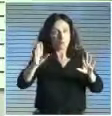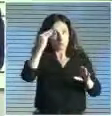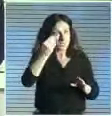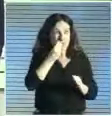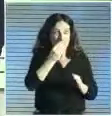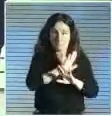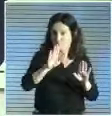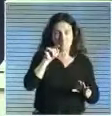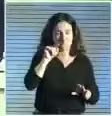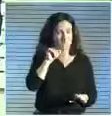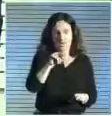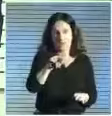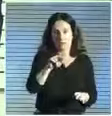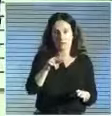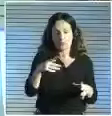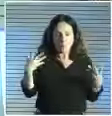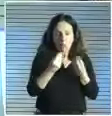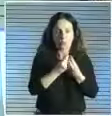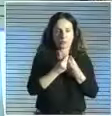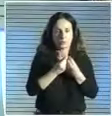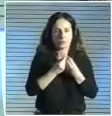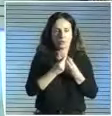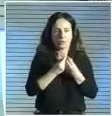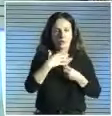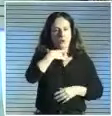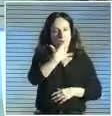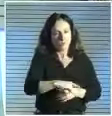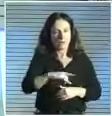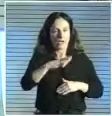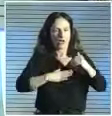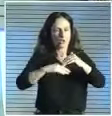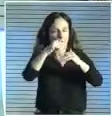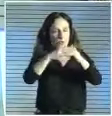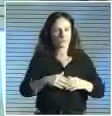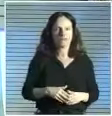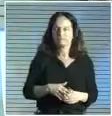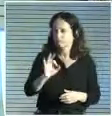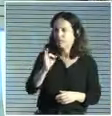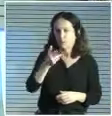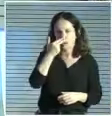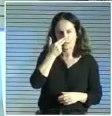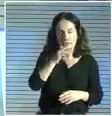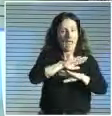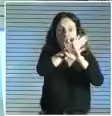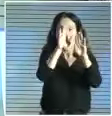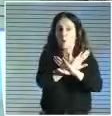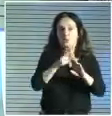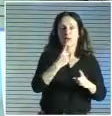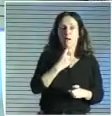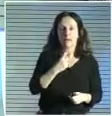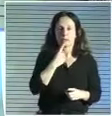story together. Very, very interesting and very cool. So last question for everyone. You